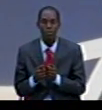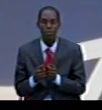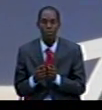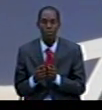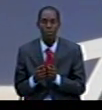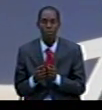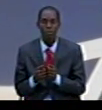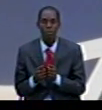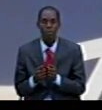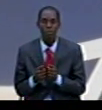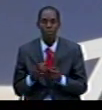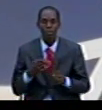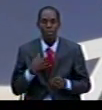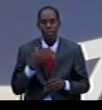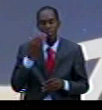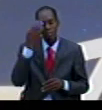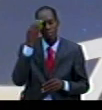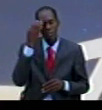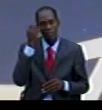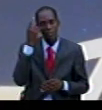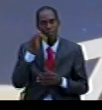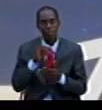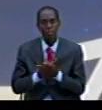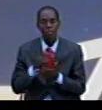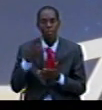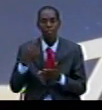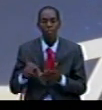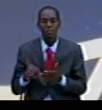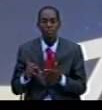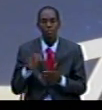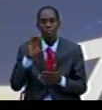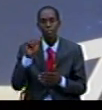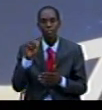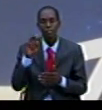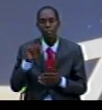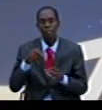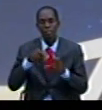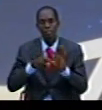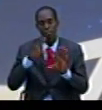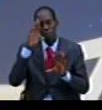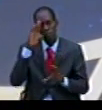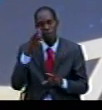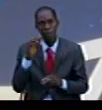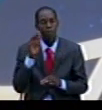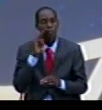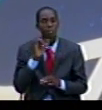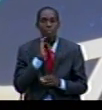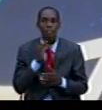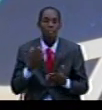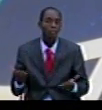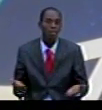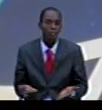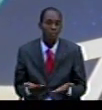of the Christian Association of Nigeria is here, Reverend Dr. Shupo Ayokunle.